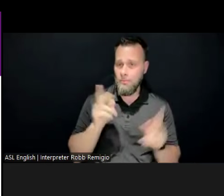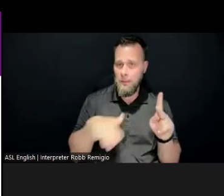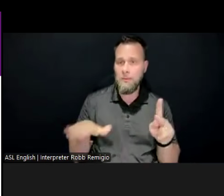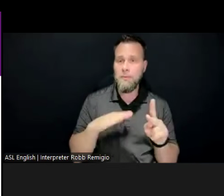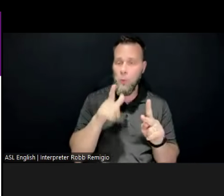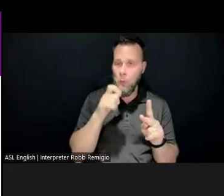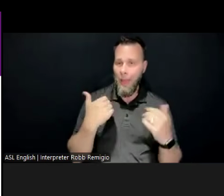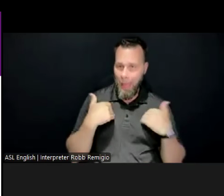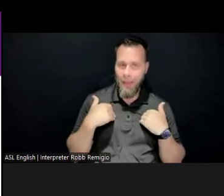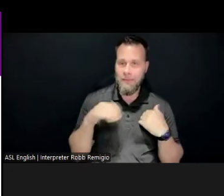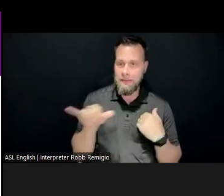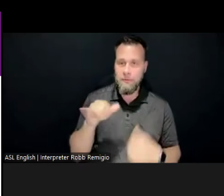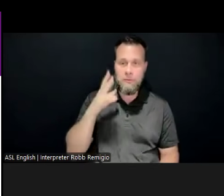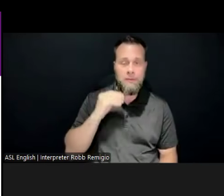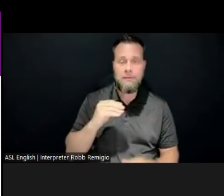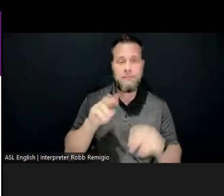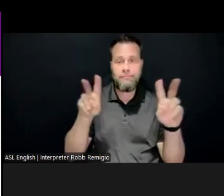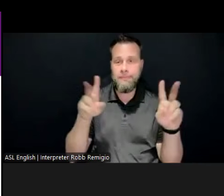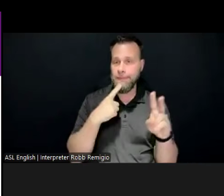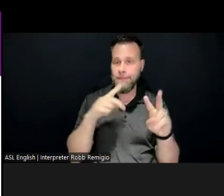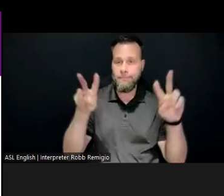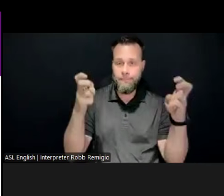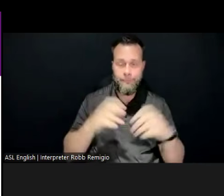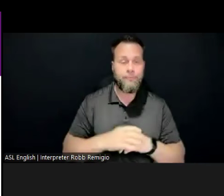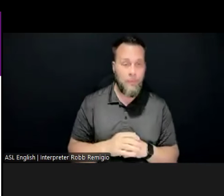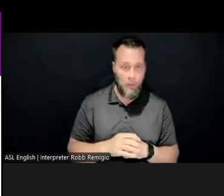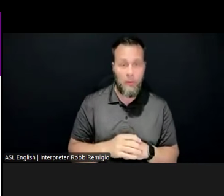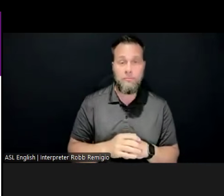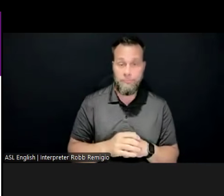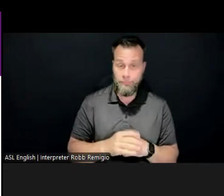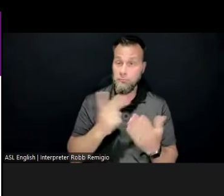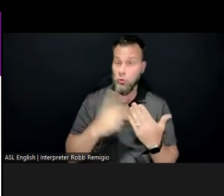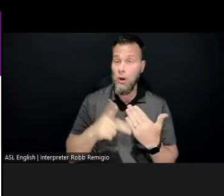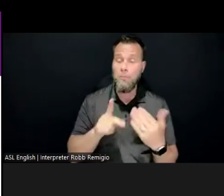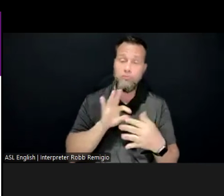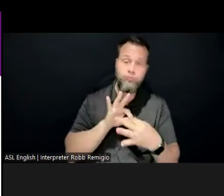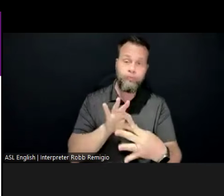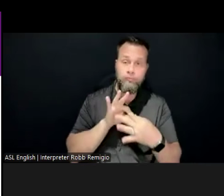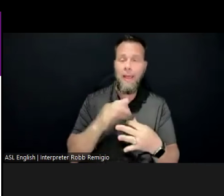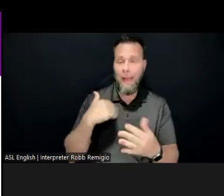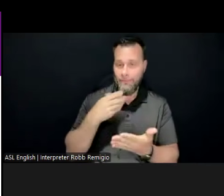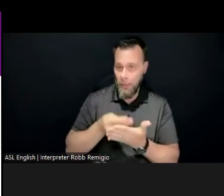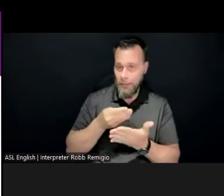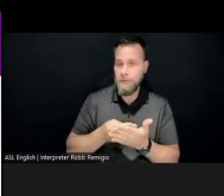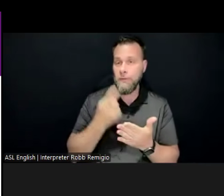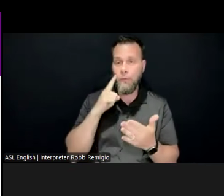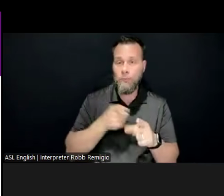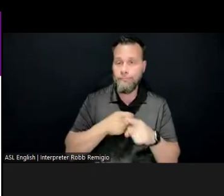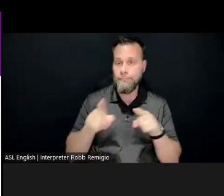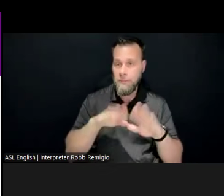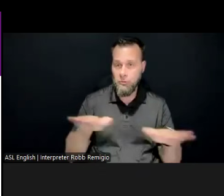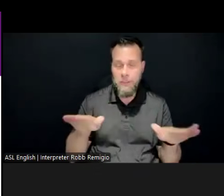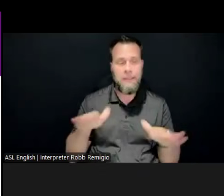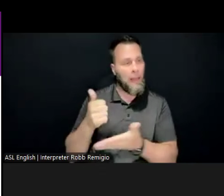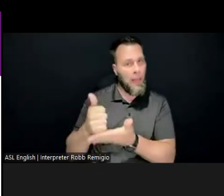experience, one said, quote, I also worked with a program. They do the funding for kids and they have helped me a bunch. Helped me